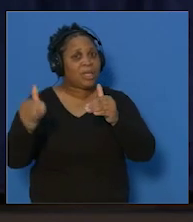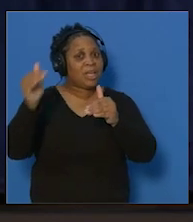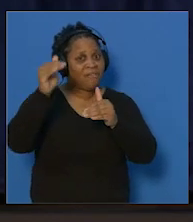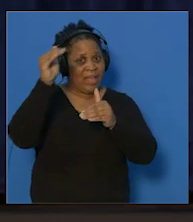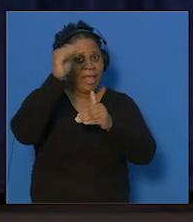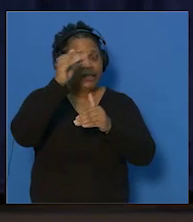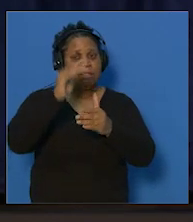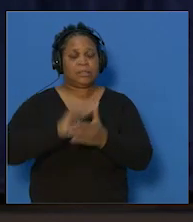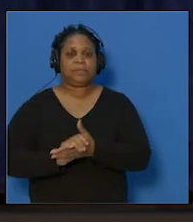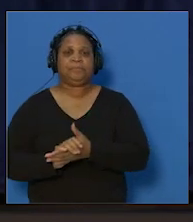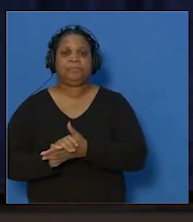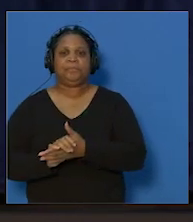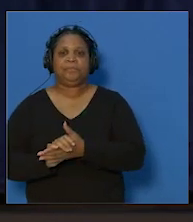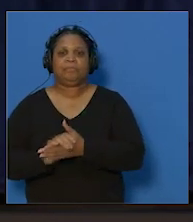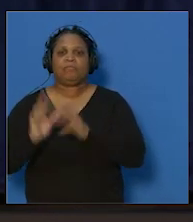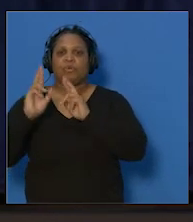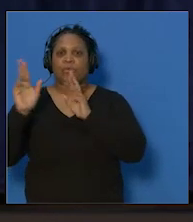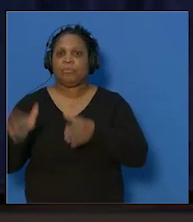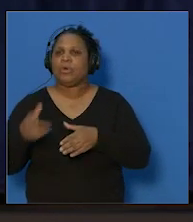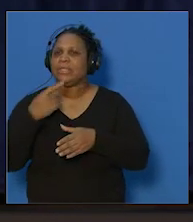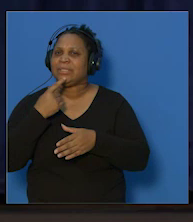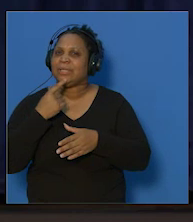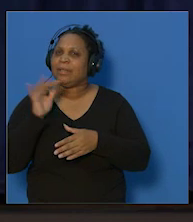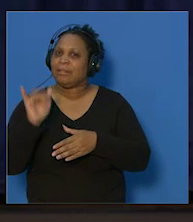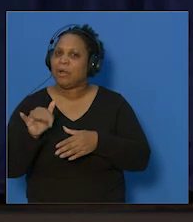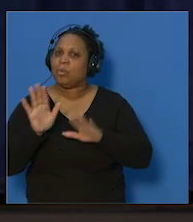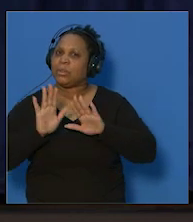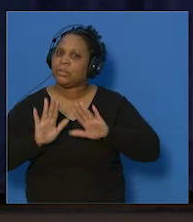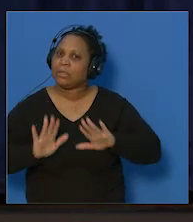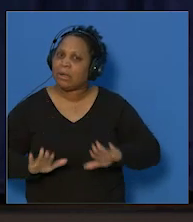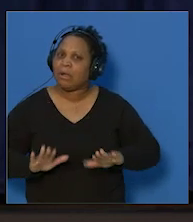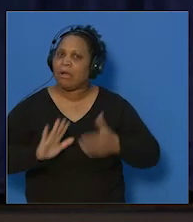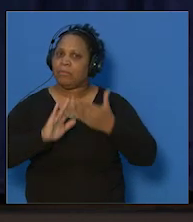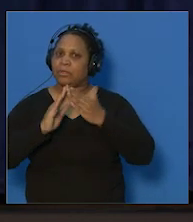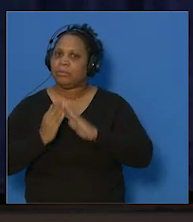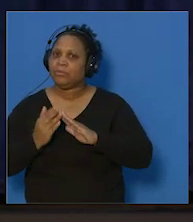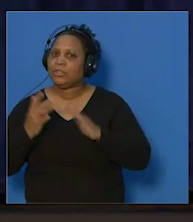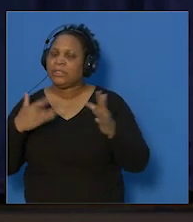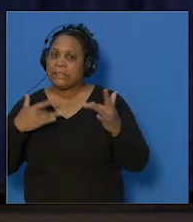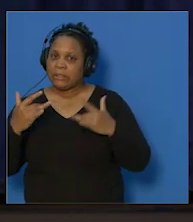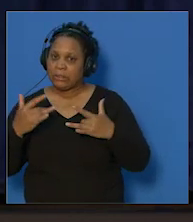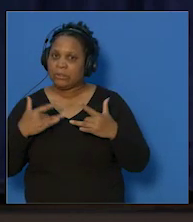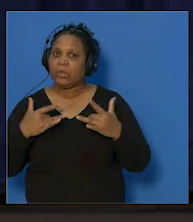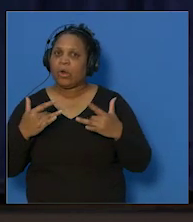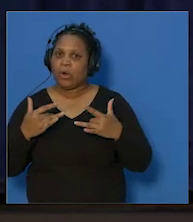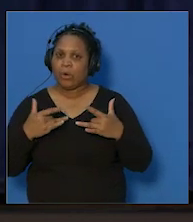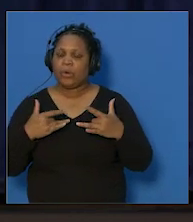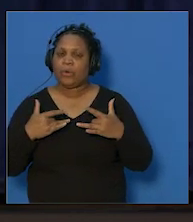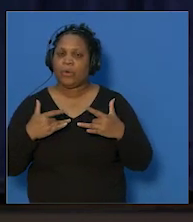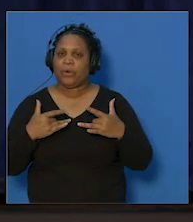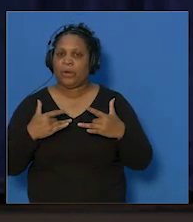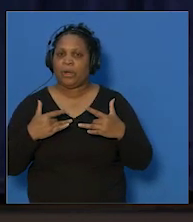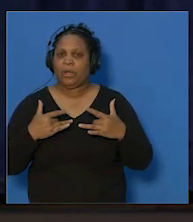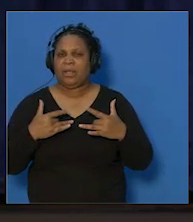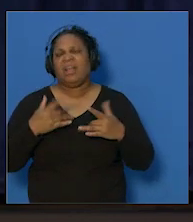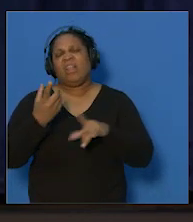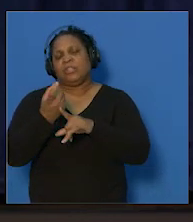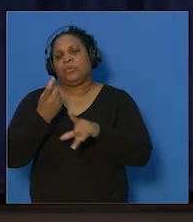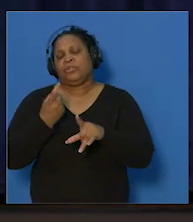to reiterate that question was just to calm the community's concern. That's where it disseminated